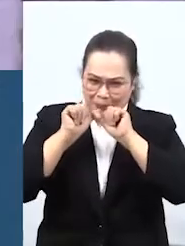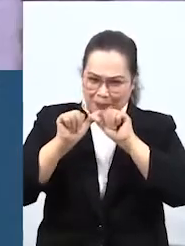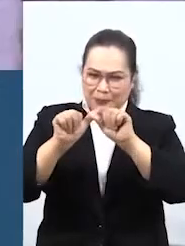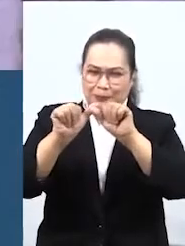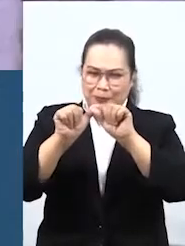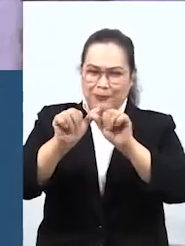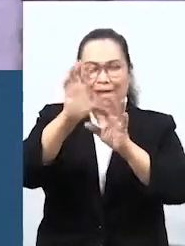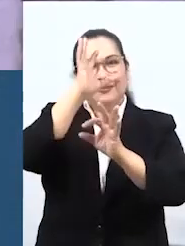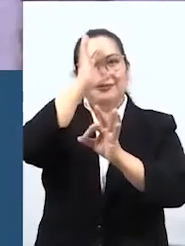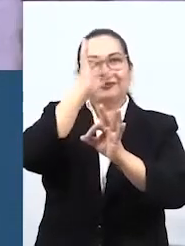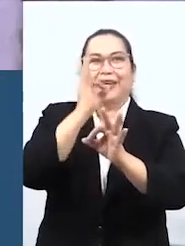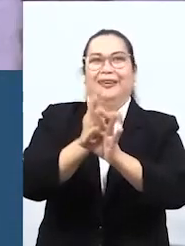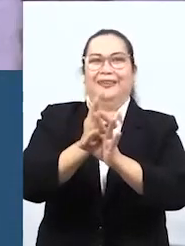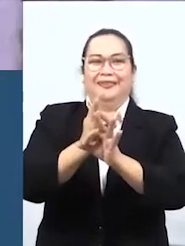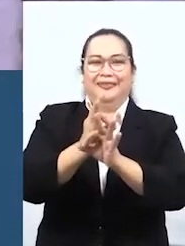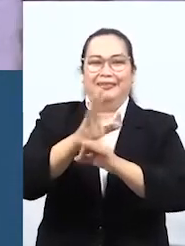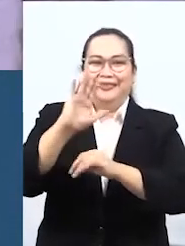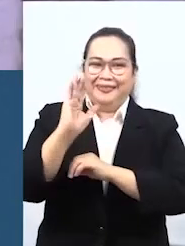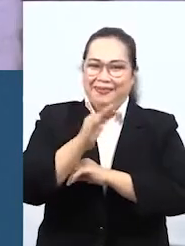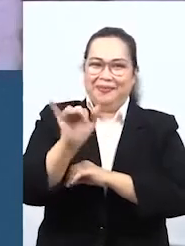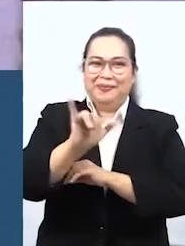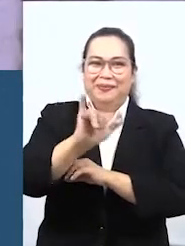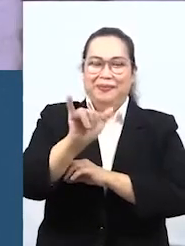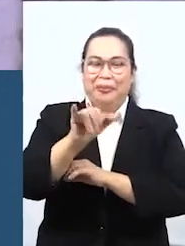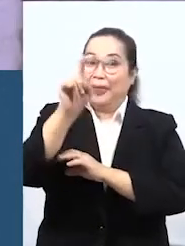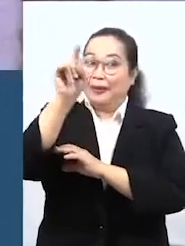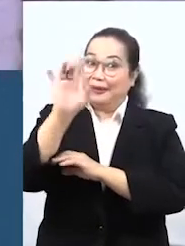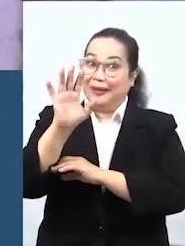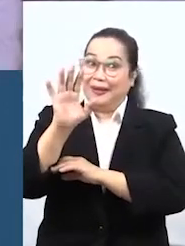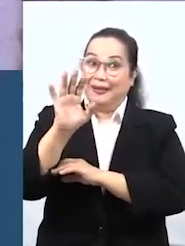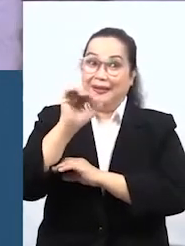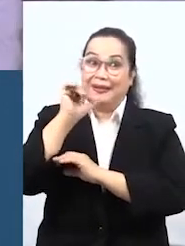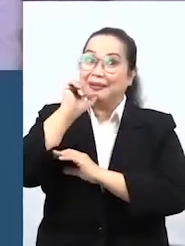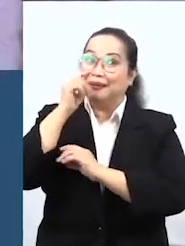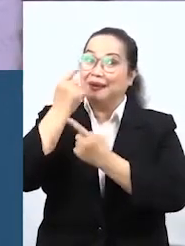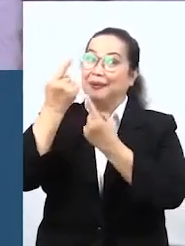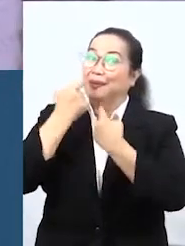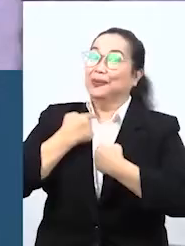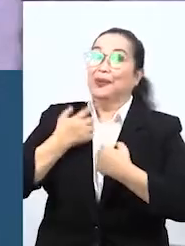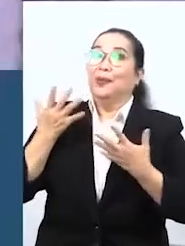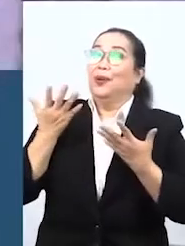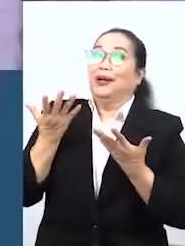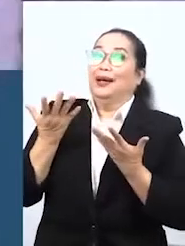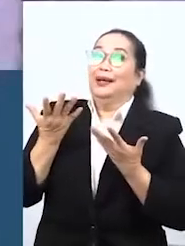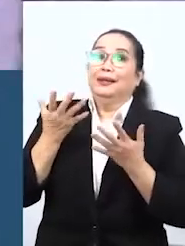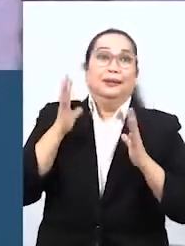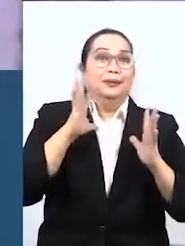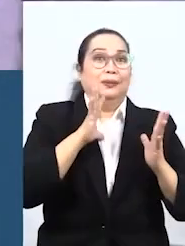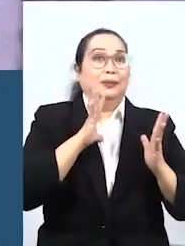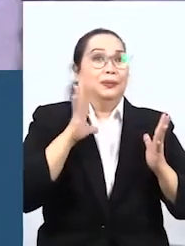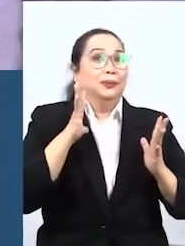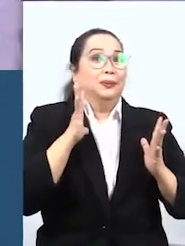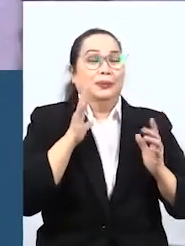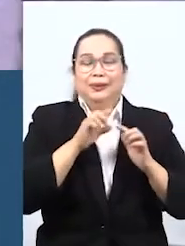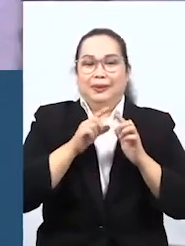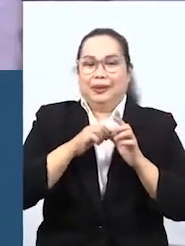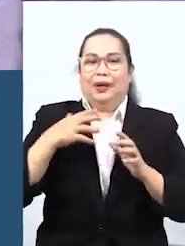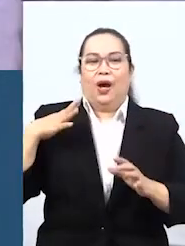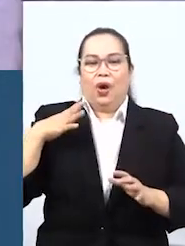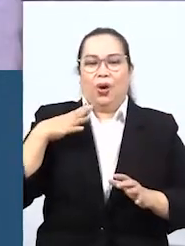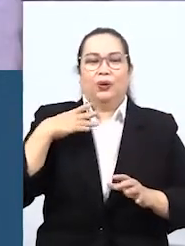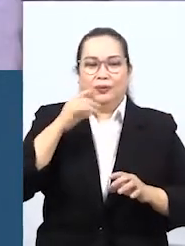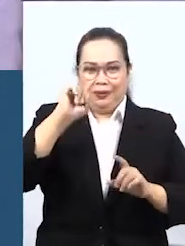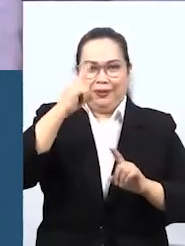Faith especially when it seems that God is not answering For instance as we celebrate the Missions